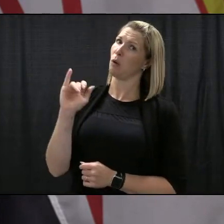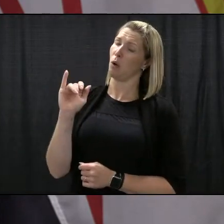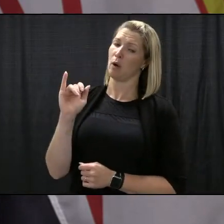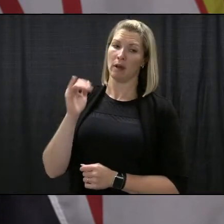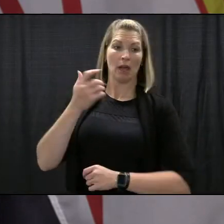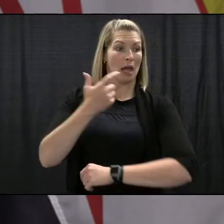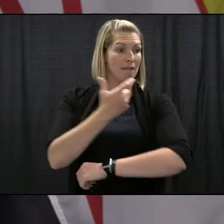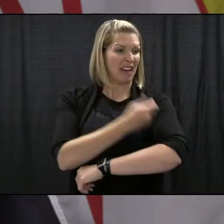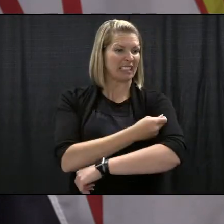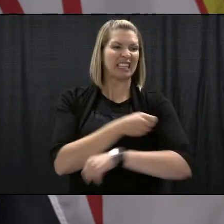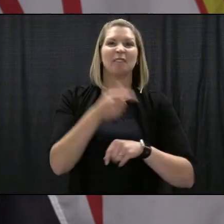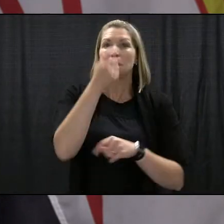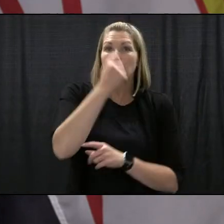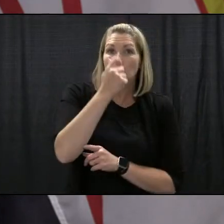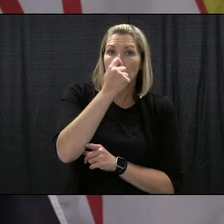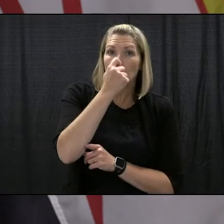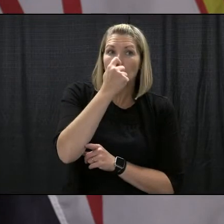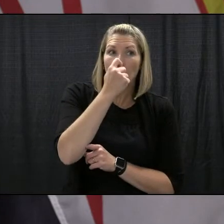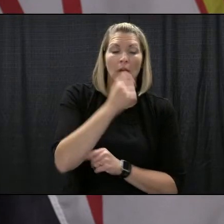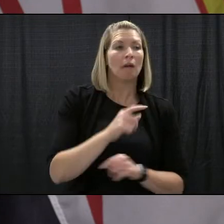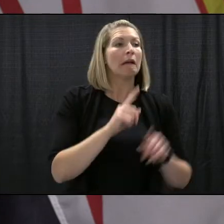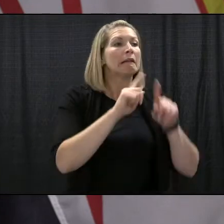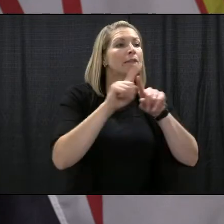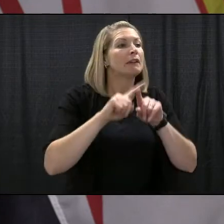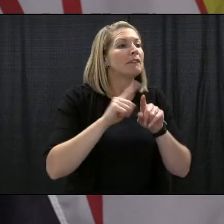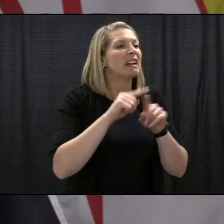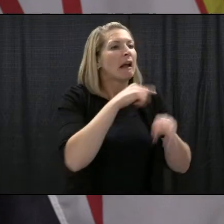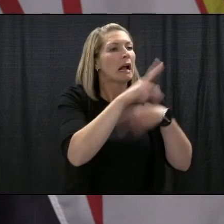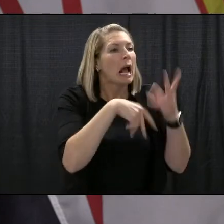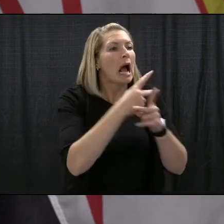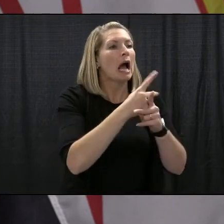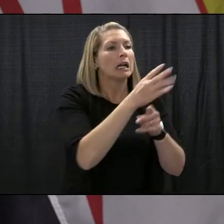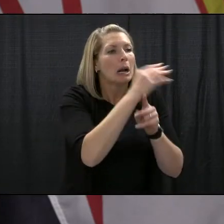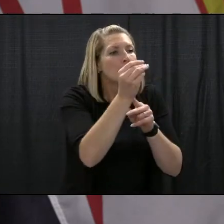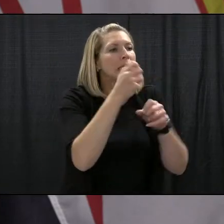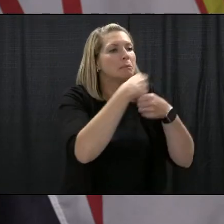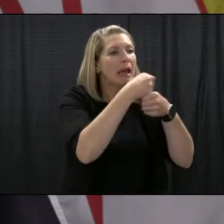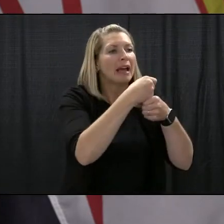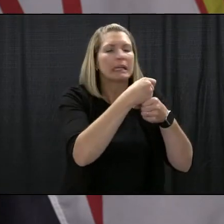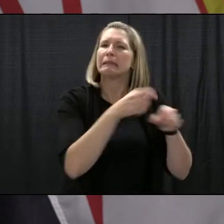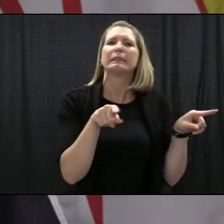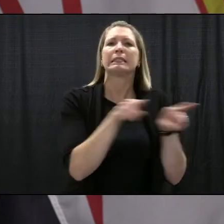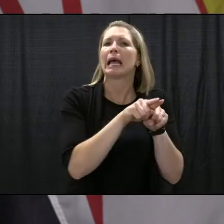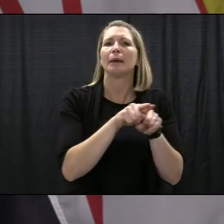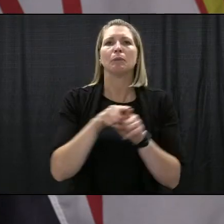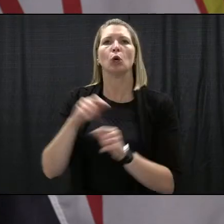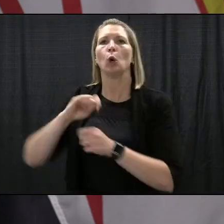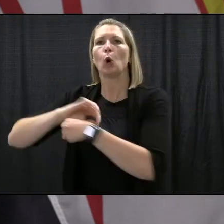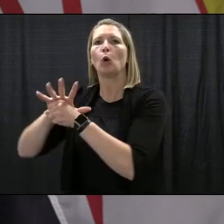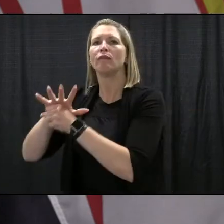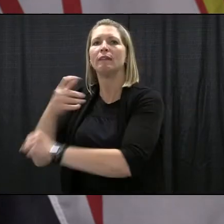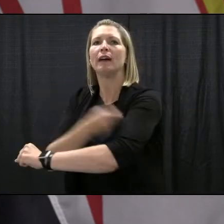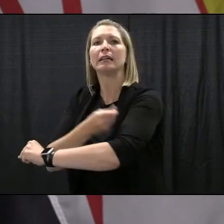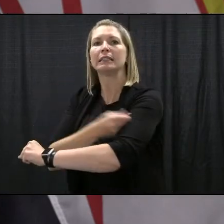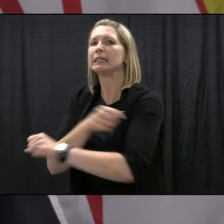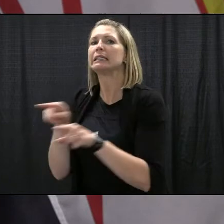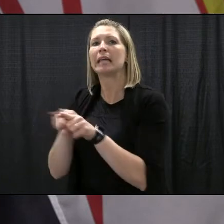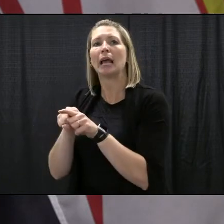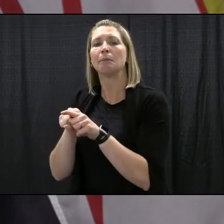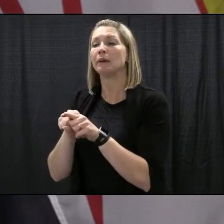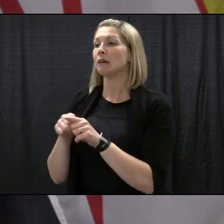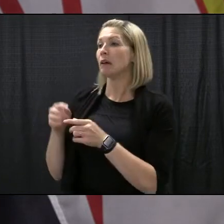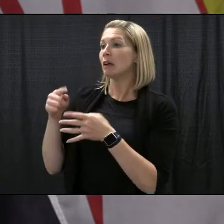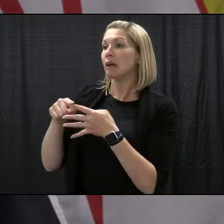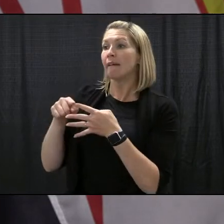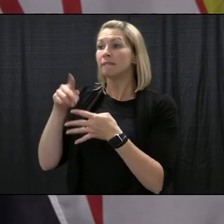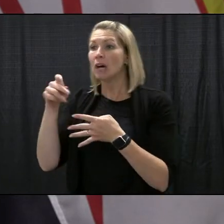brands. I know that there are concerns about being able to travel internationally, and it is important to remember that we are still in the midst of a